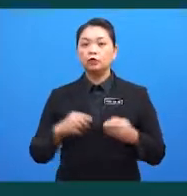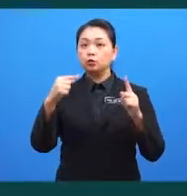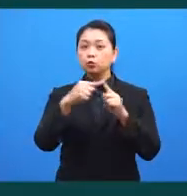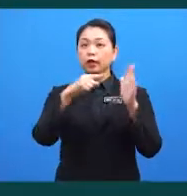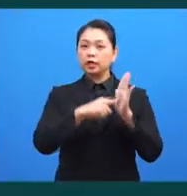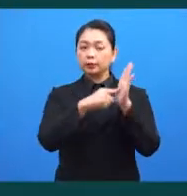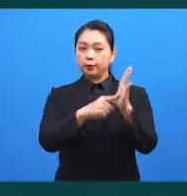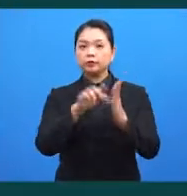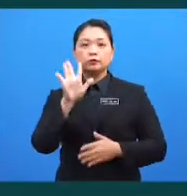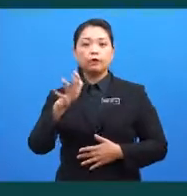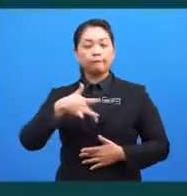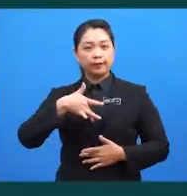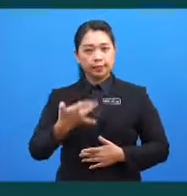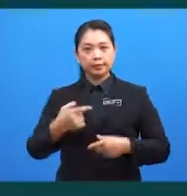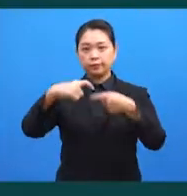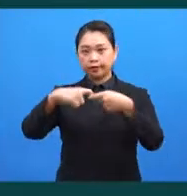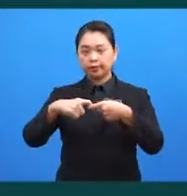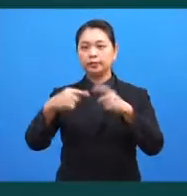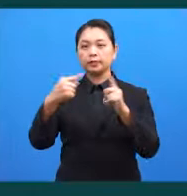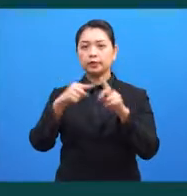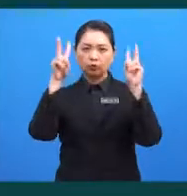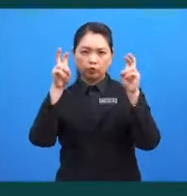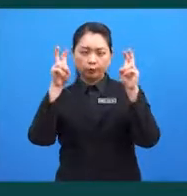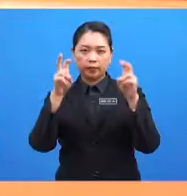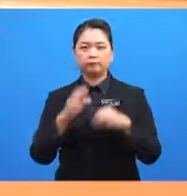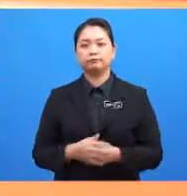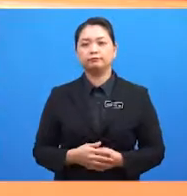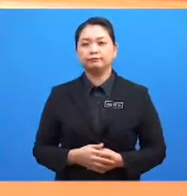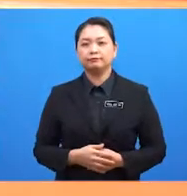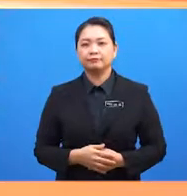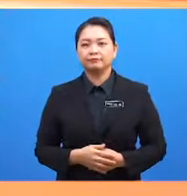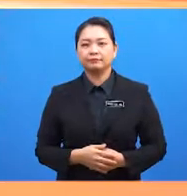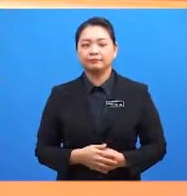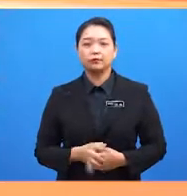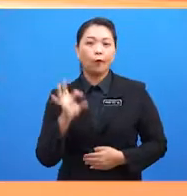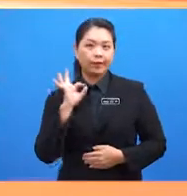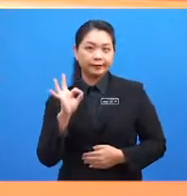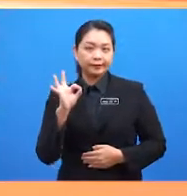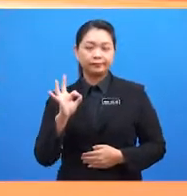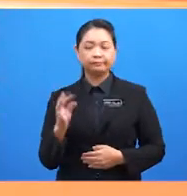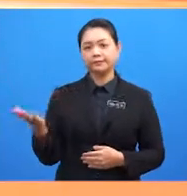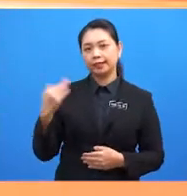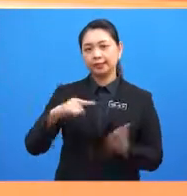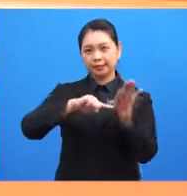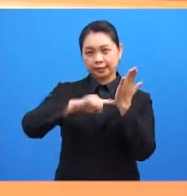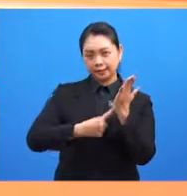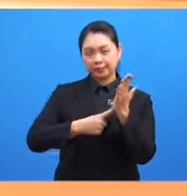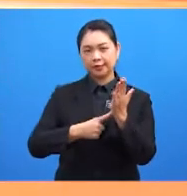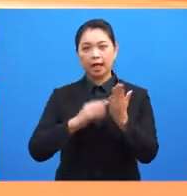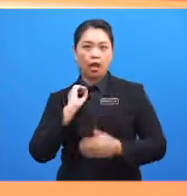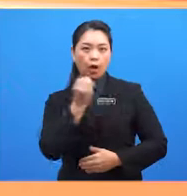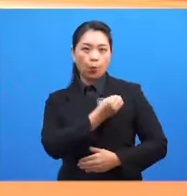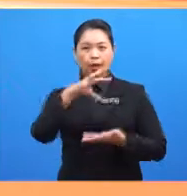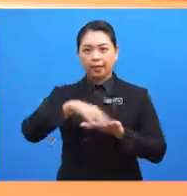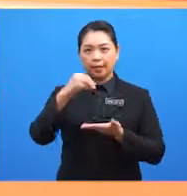your feelings regarding the topic of the text. Okay, let's start our lesson with